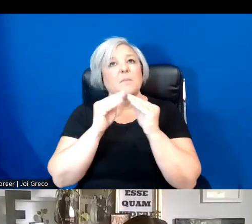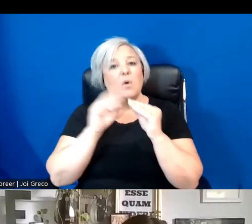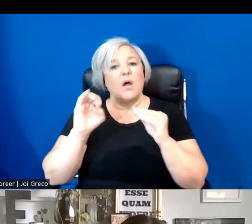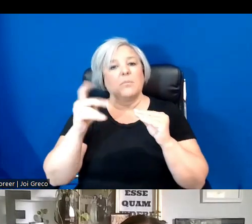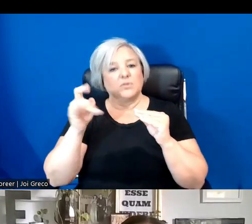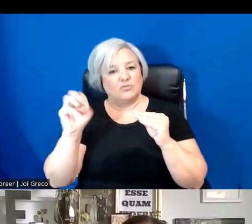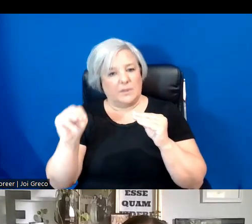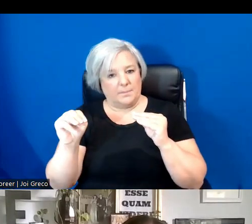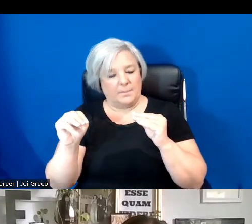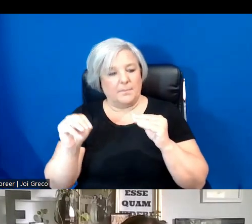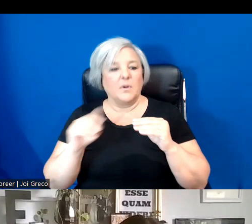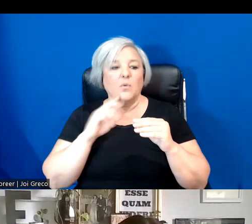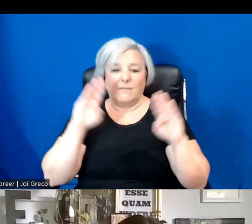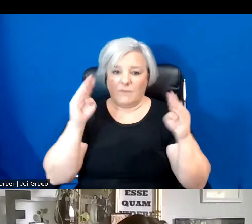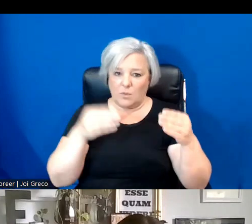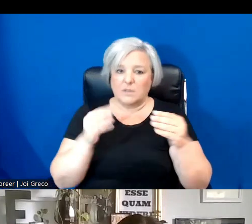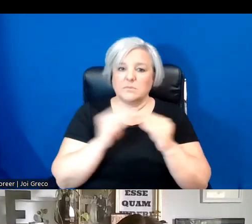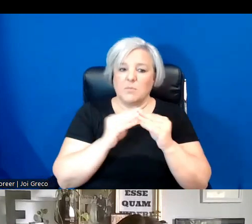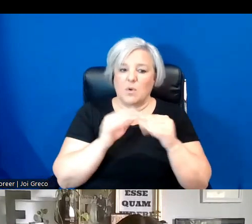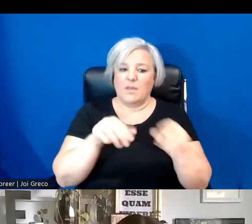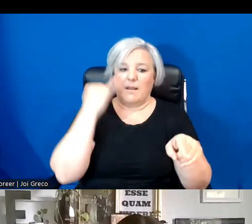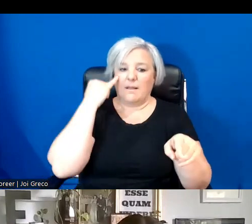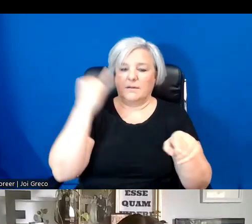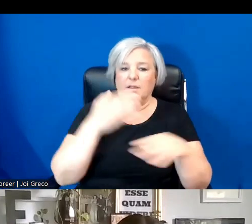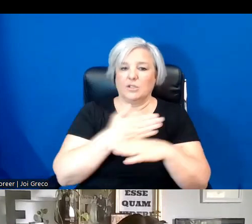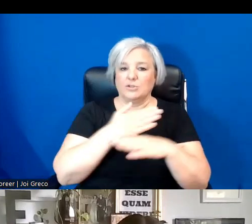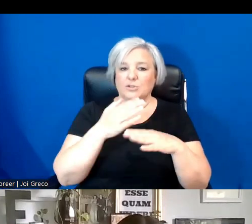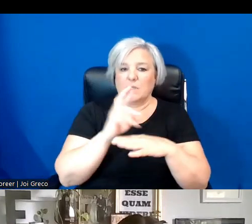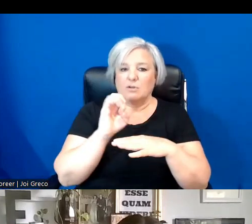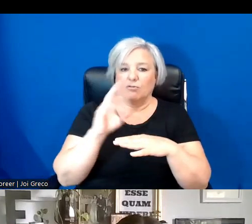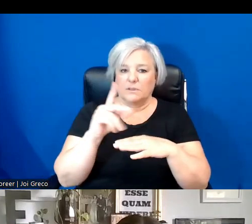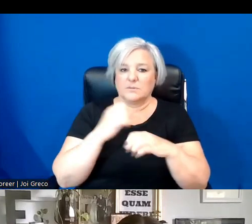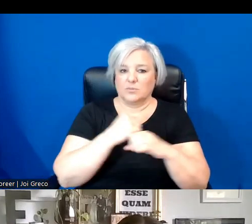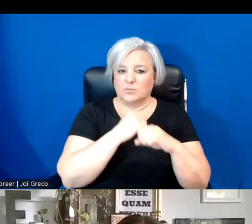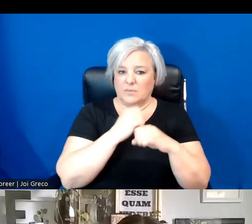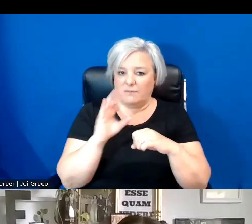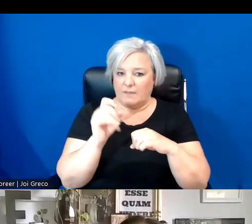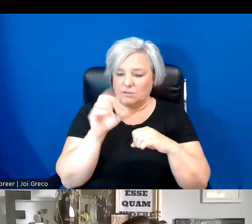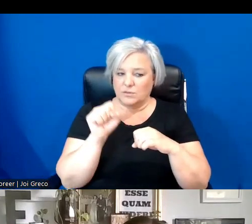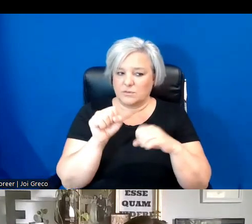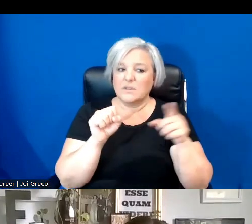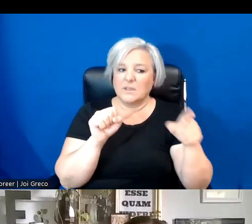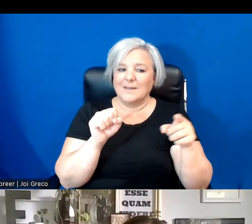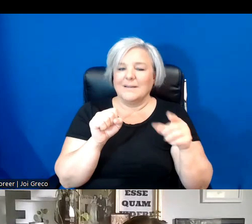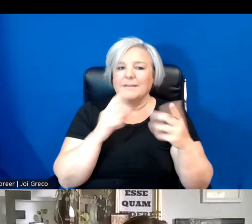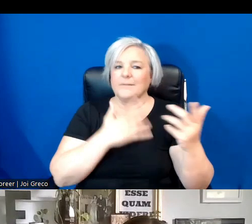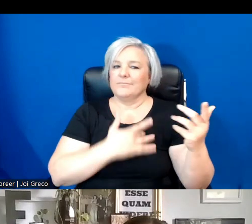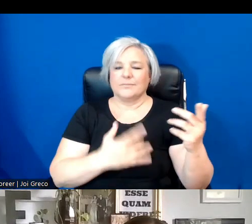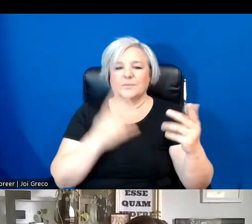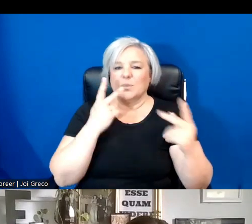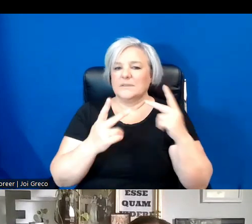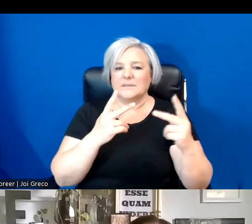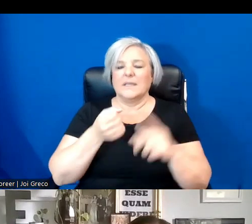prevention. We've begun to focus on this idea of shared risk and protective factors because they are characteristics or situations